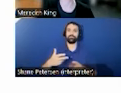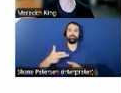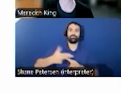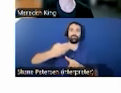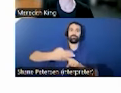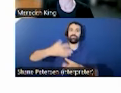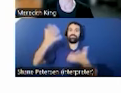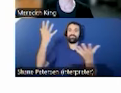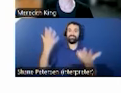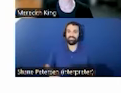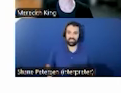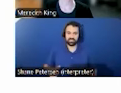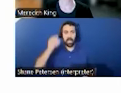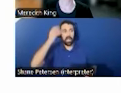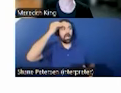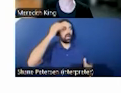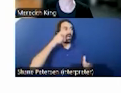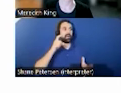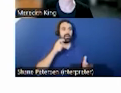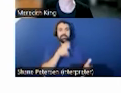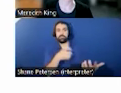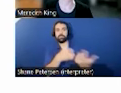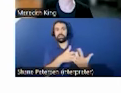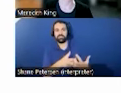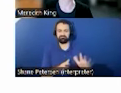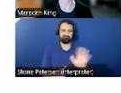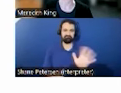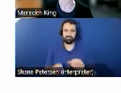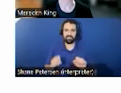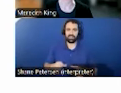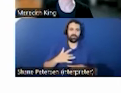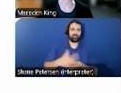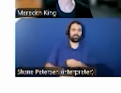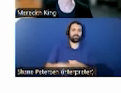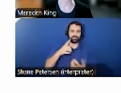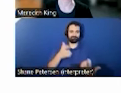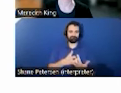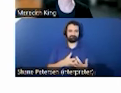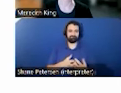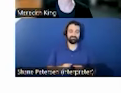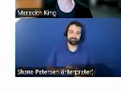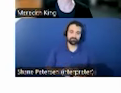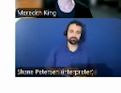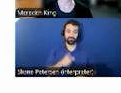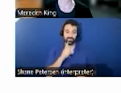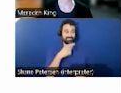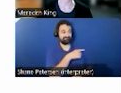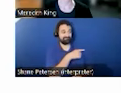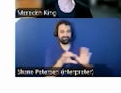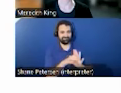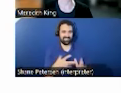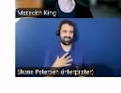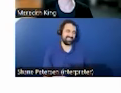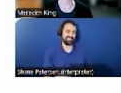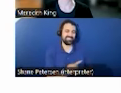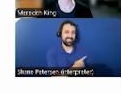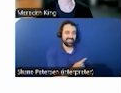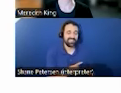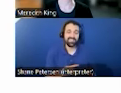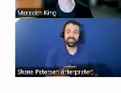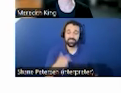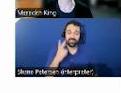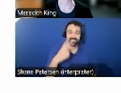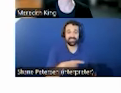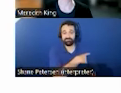your course. And I just have a little image here because I like to illustrate things sometimes. And this is an image of an